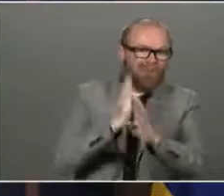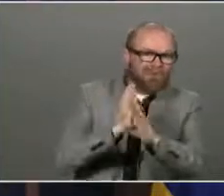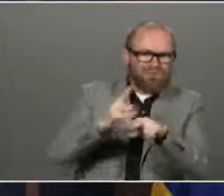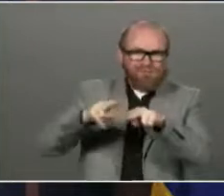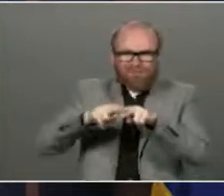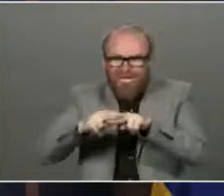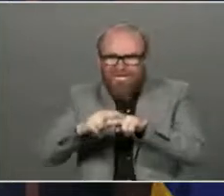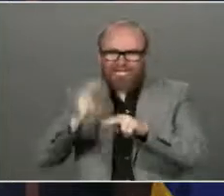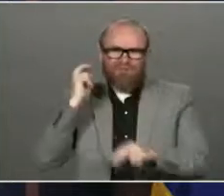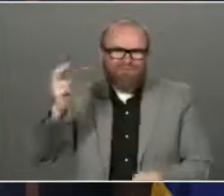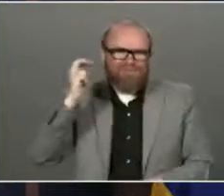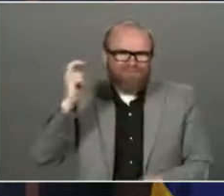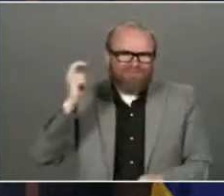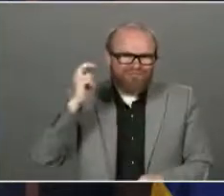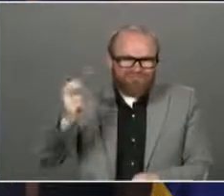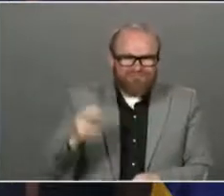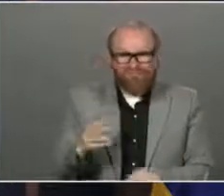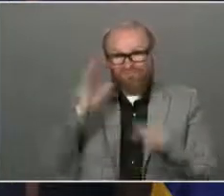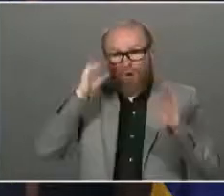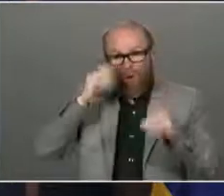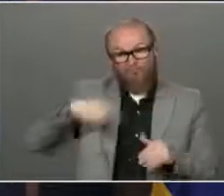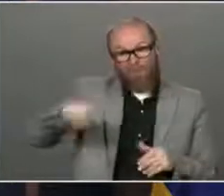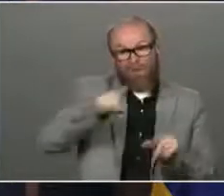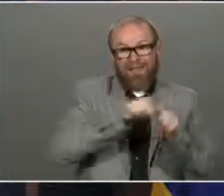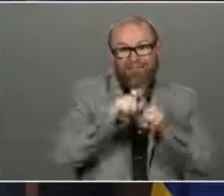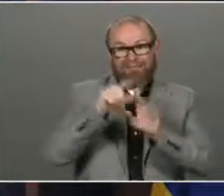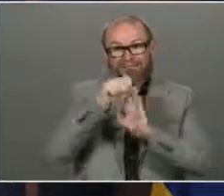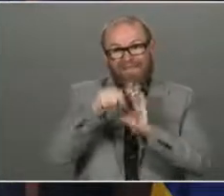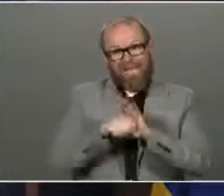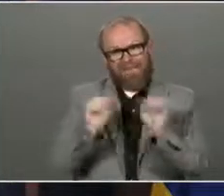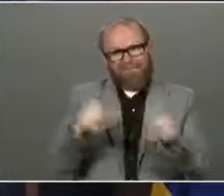hopefully make some better decisions, and maybe some long-term